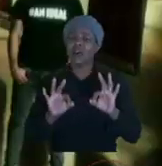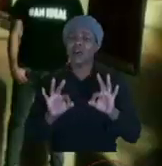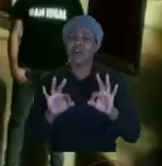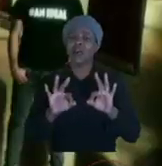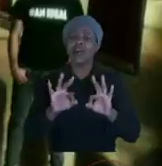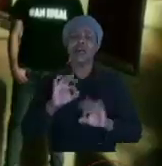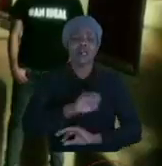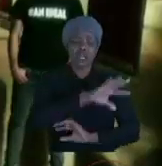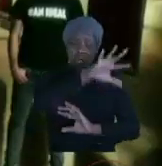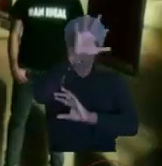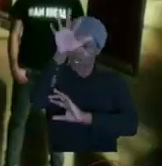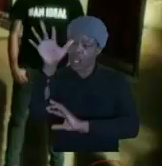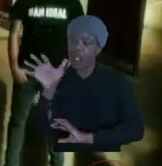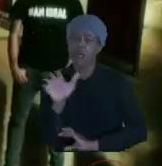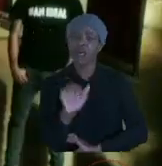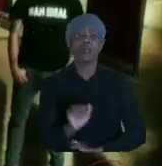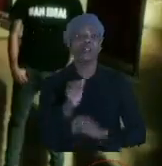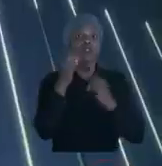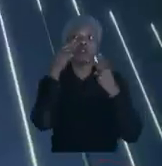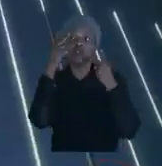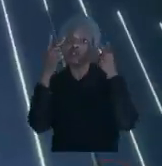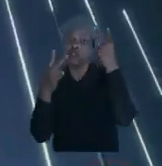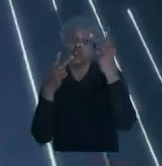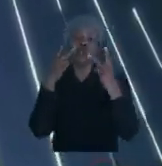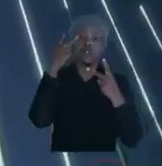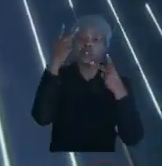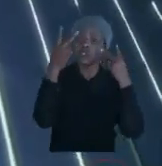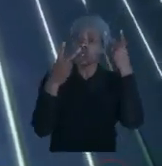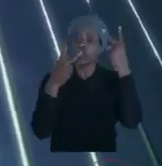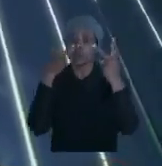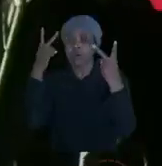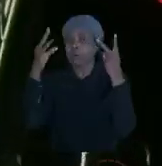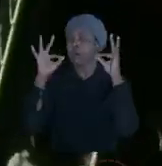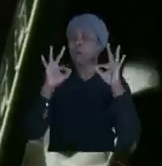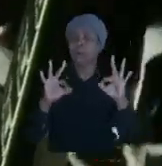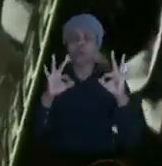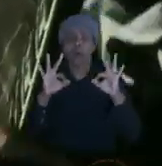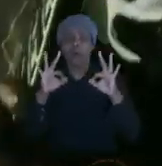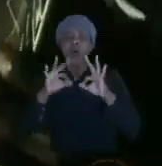It's definitely an ideal I hope to see realized. Yeah.